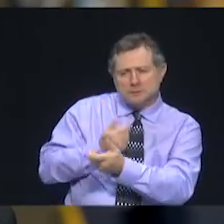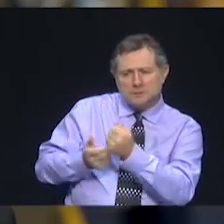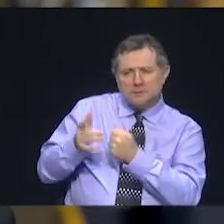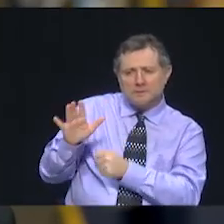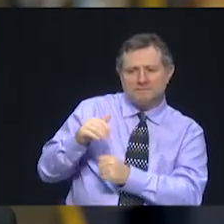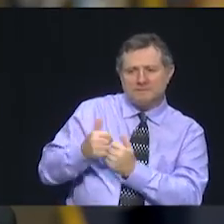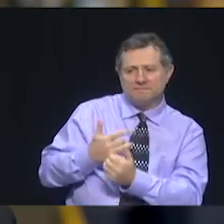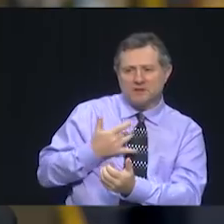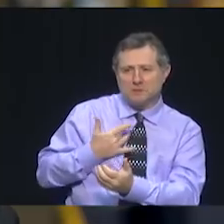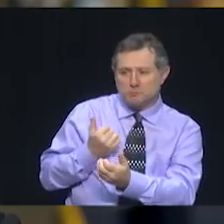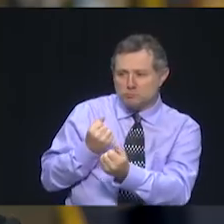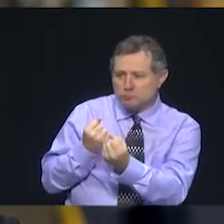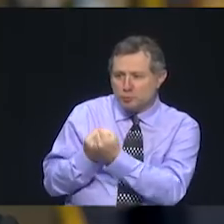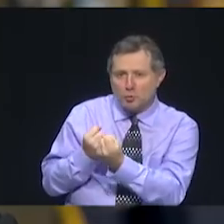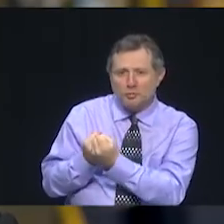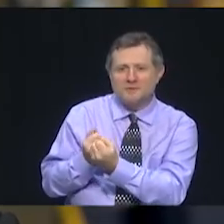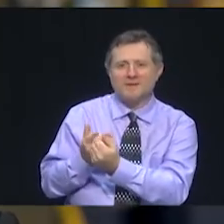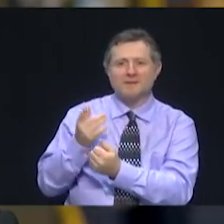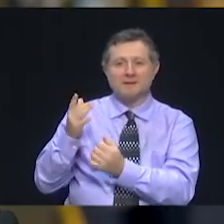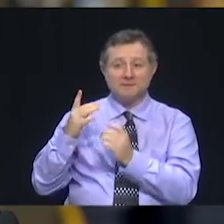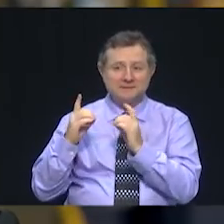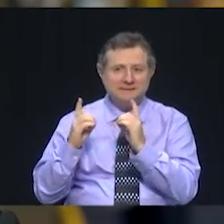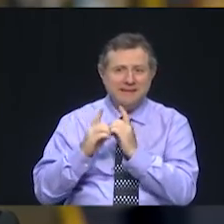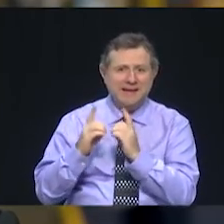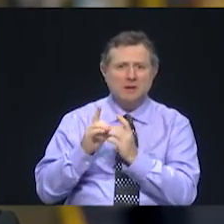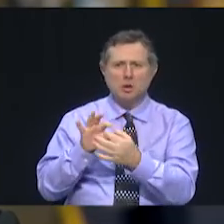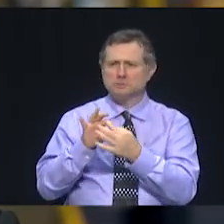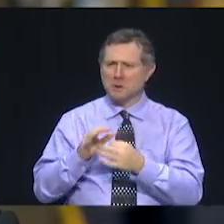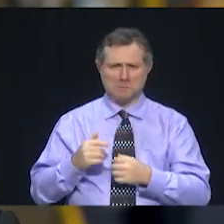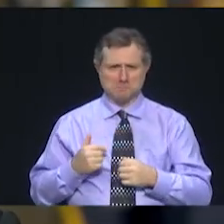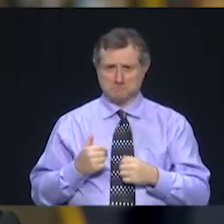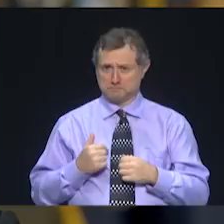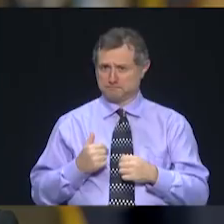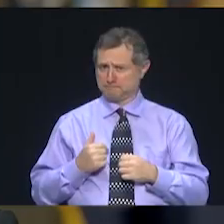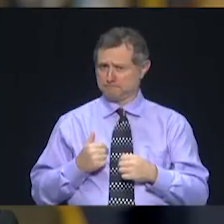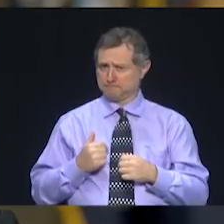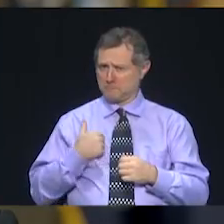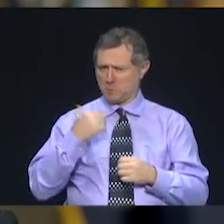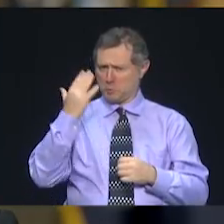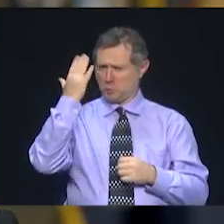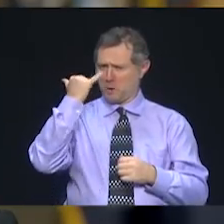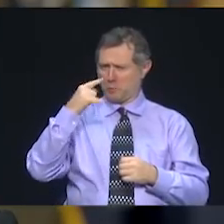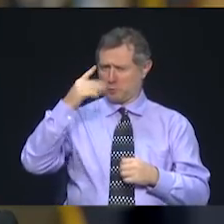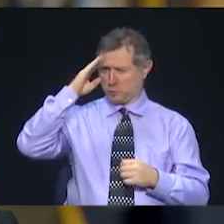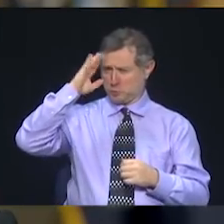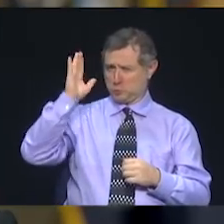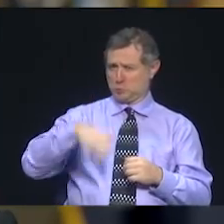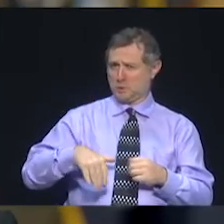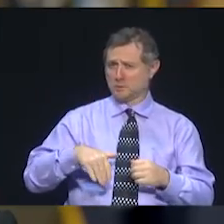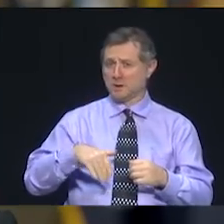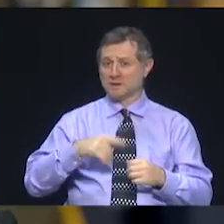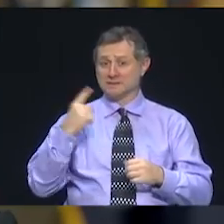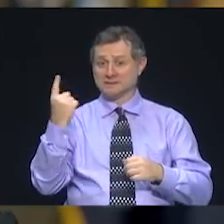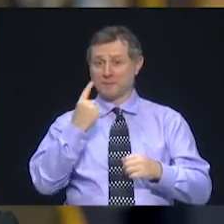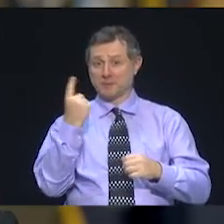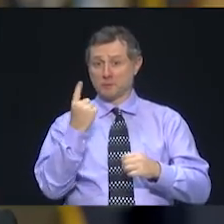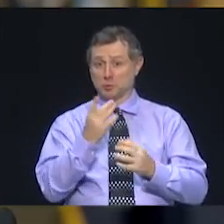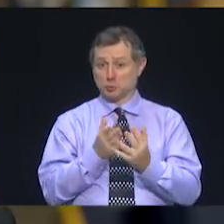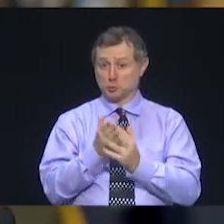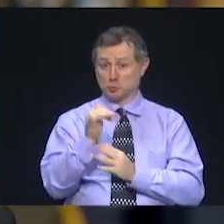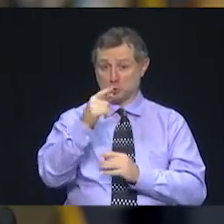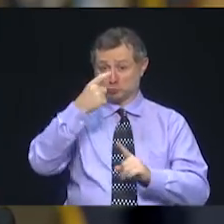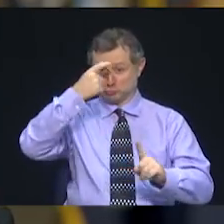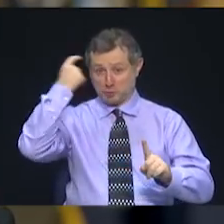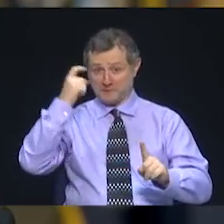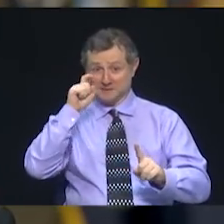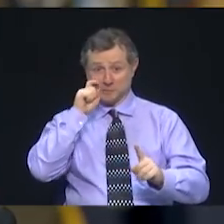supportive dating relationships. I know too well the manifestations of sexual assault trauma and